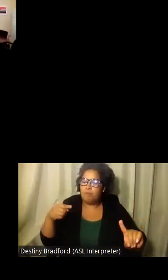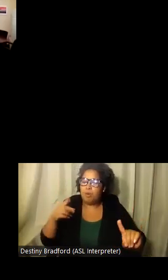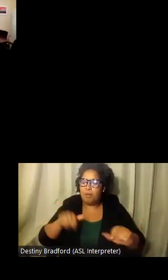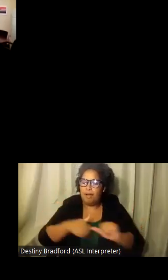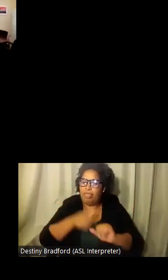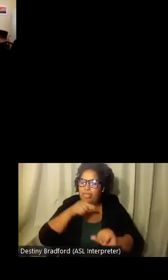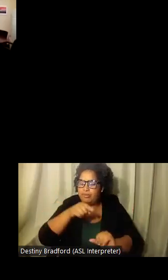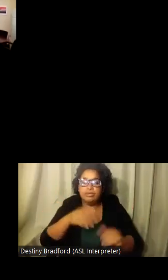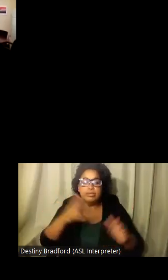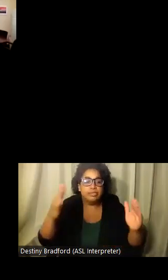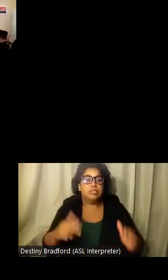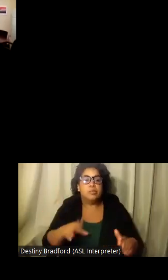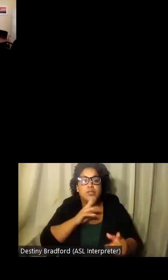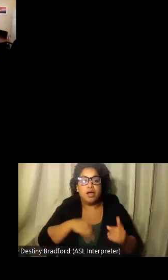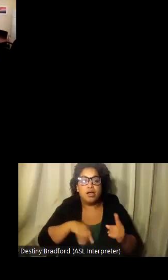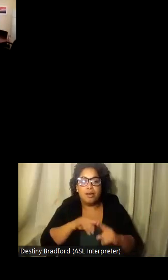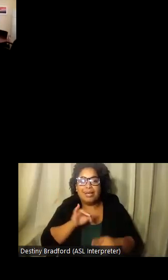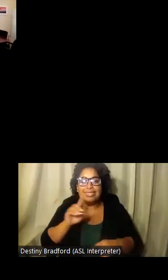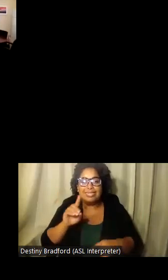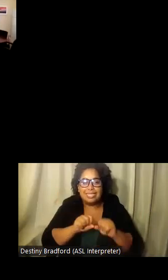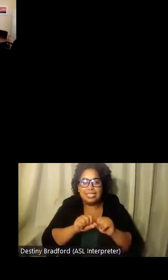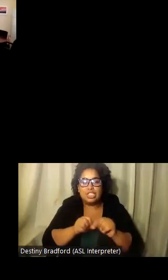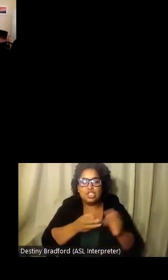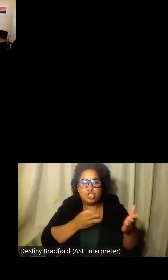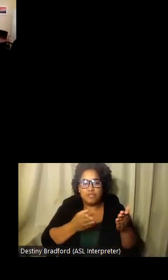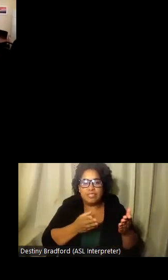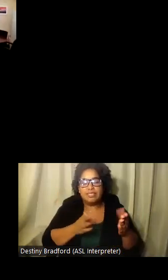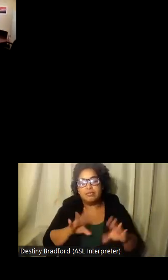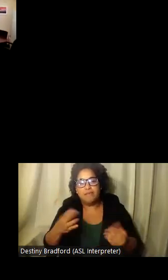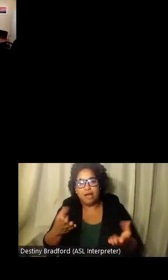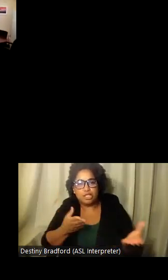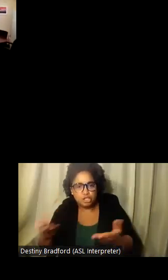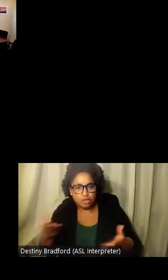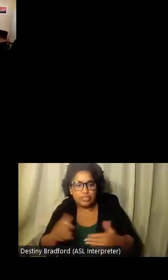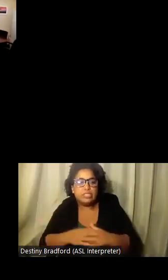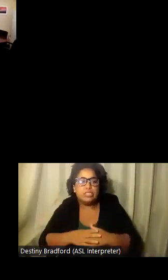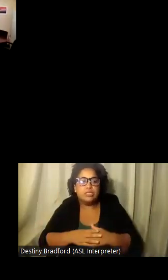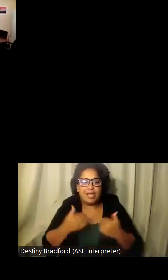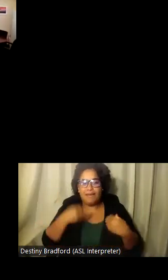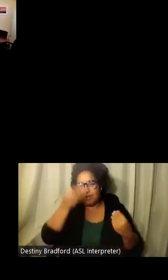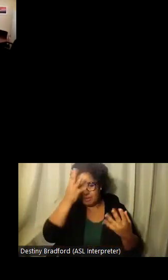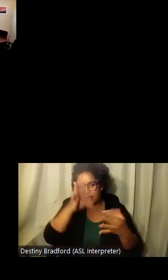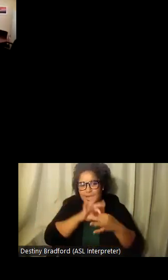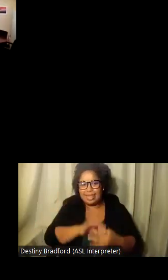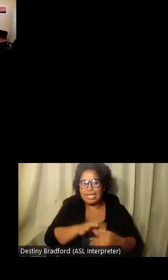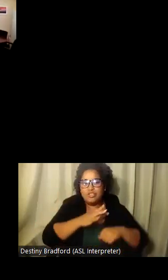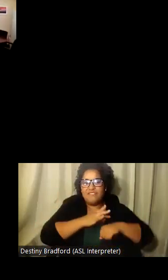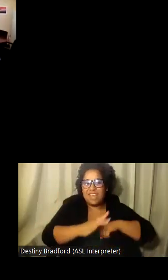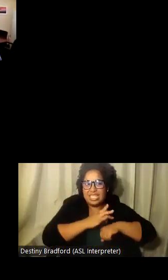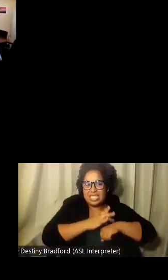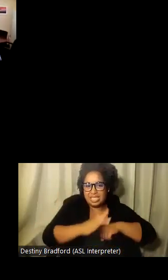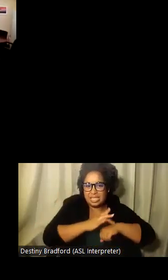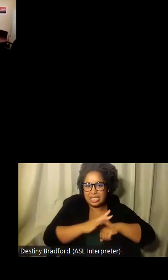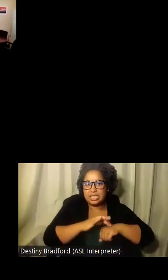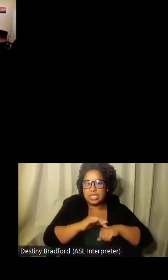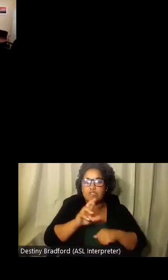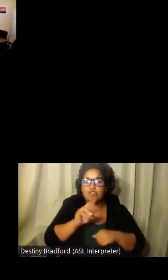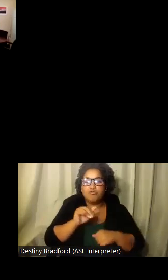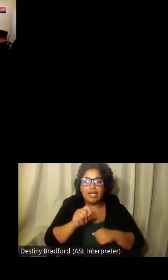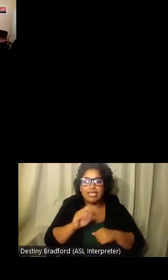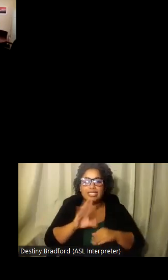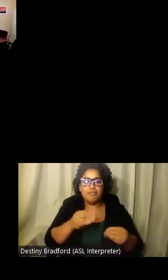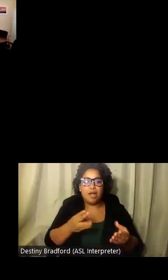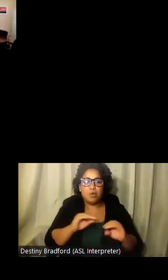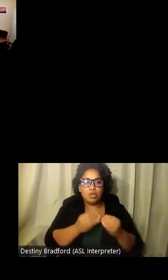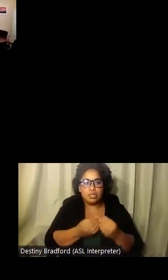we get to talking about the IDD services system and the delivery of services, we have the data related to vacancy and the vacancy rates within our provider